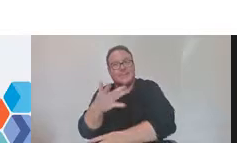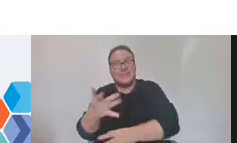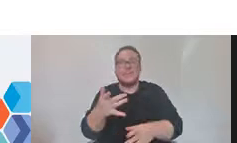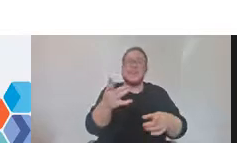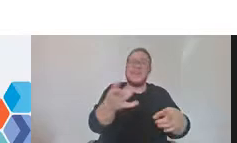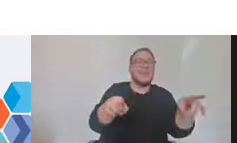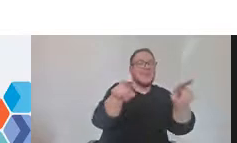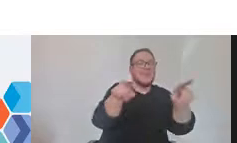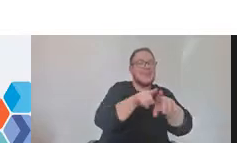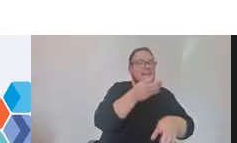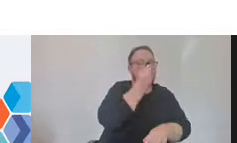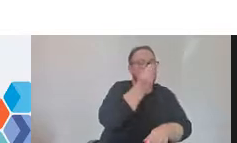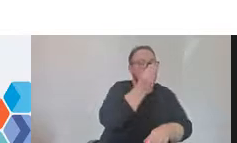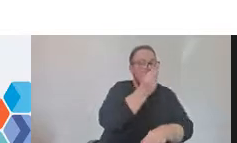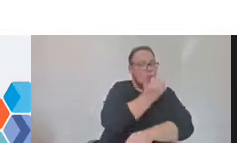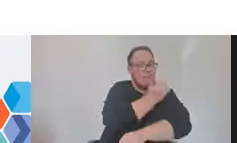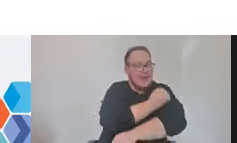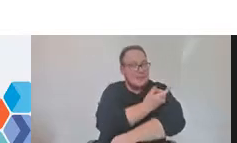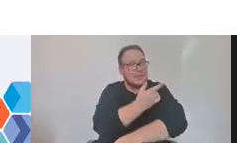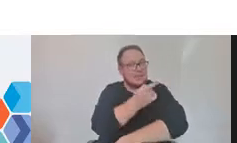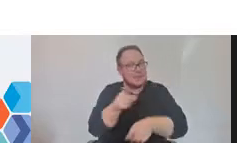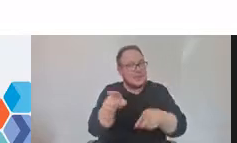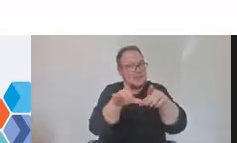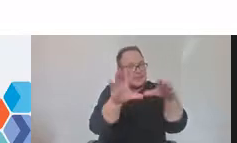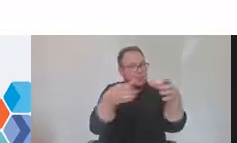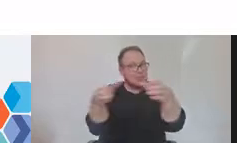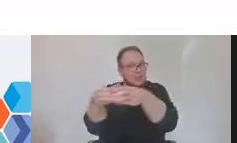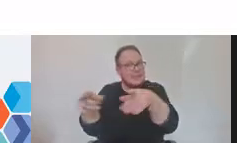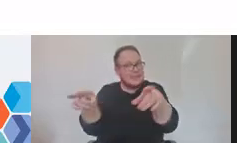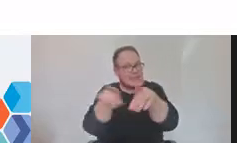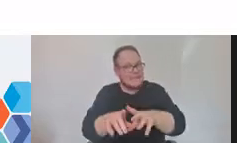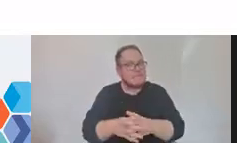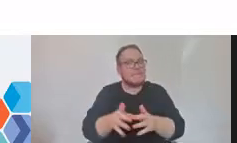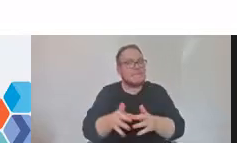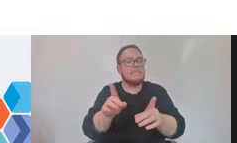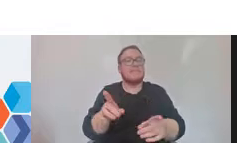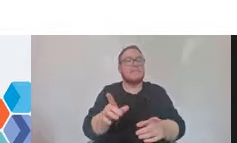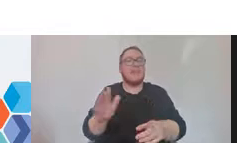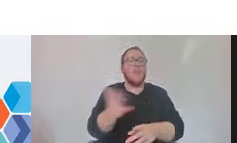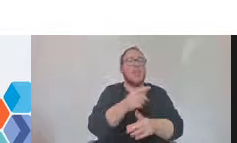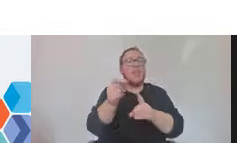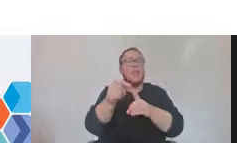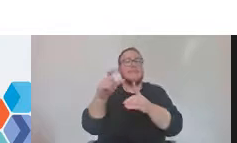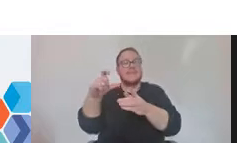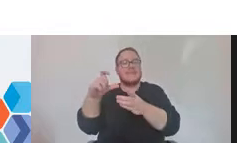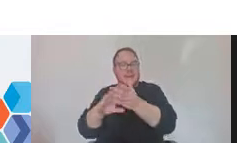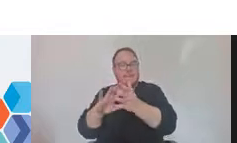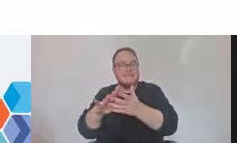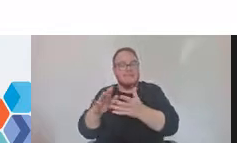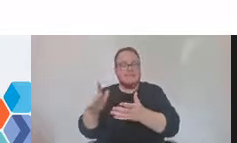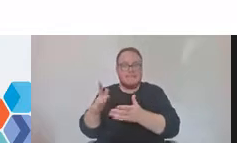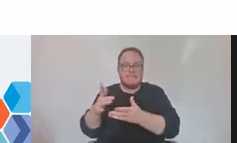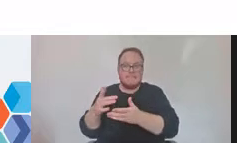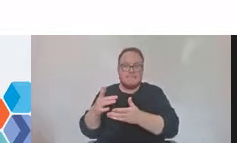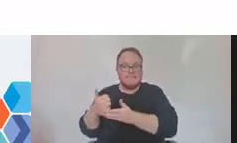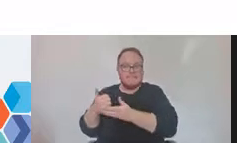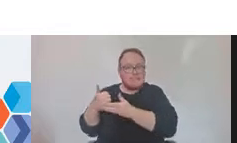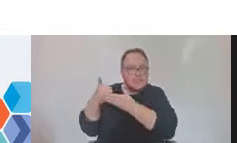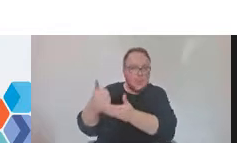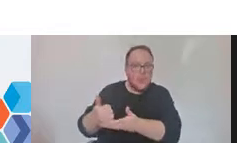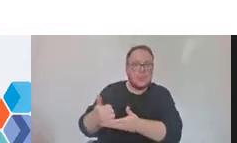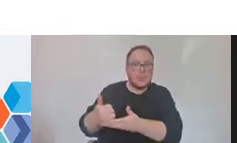that same group as well. We have all of our PCNs back involved in phase 3. 1